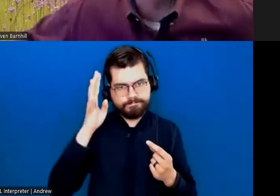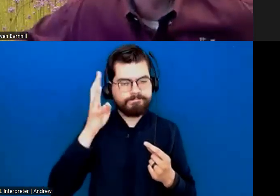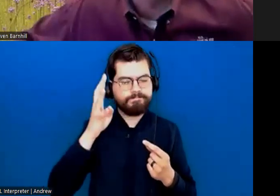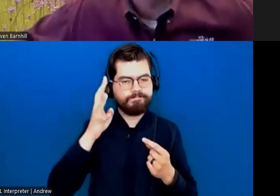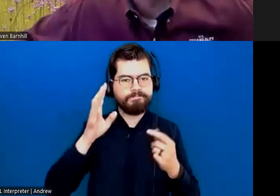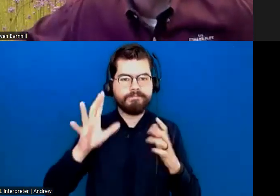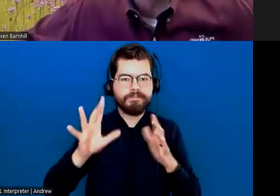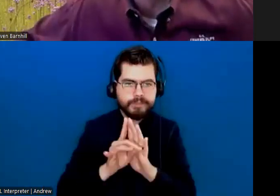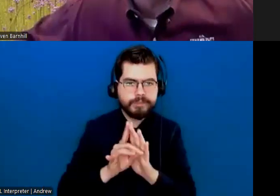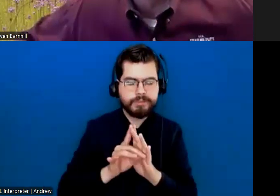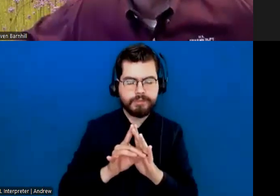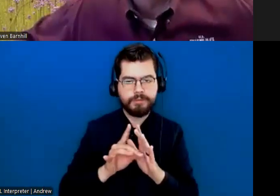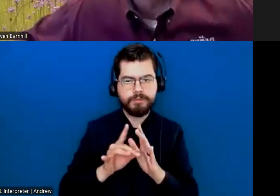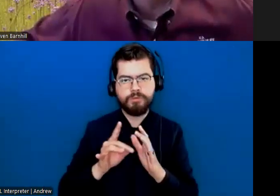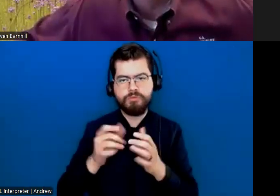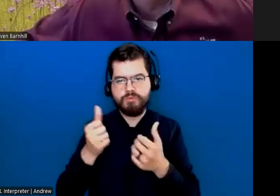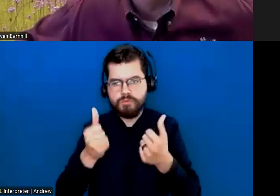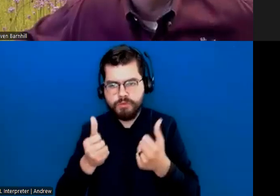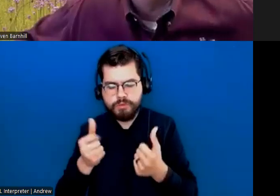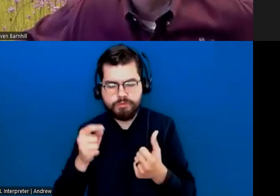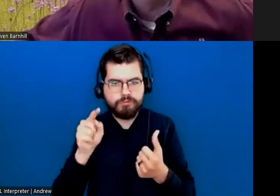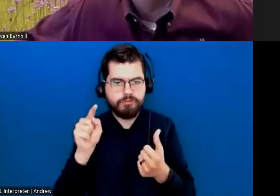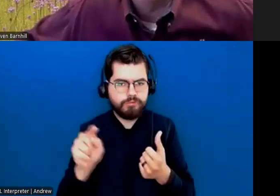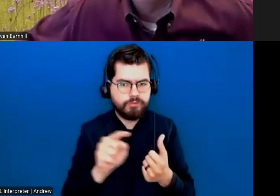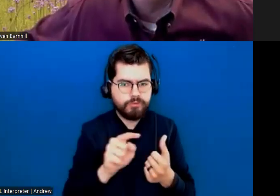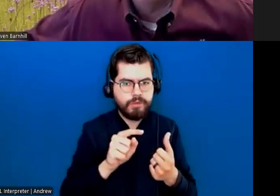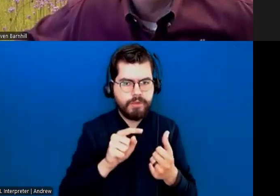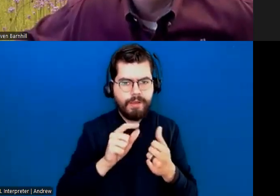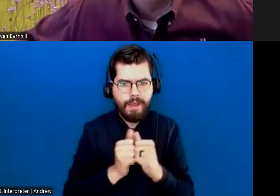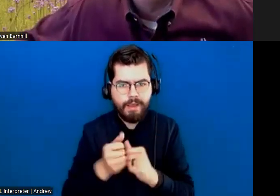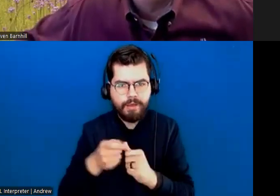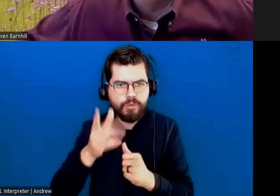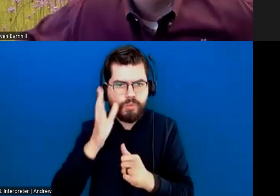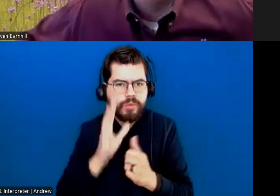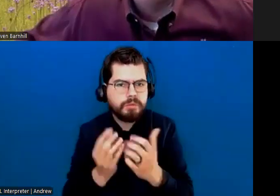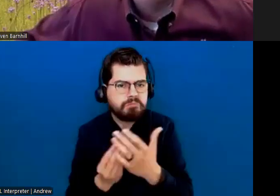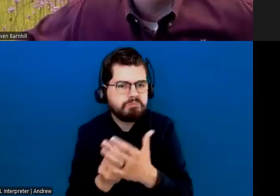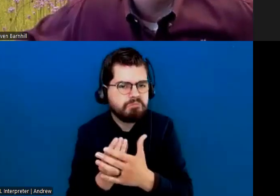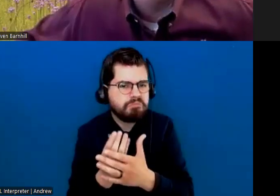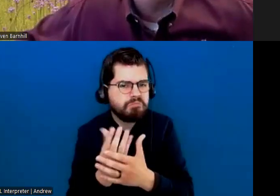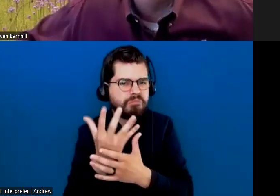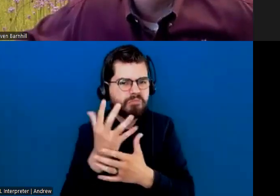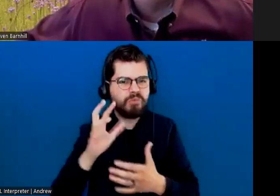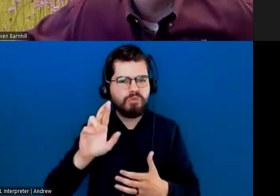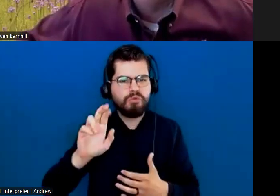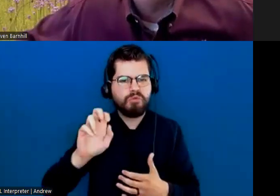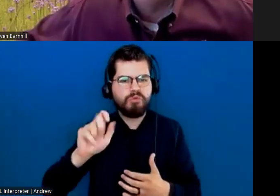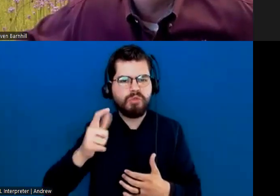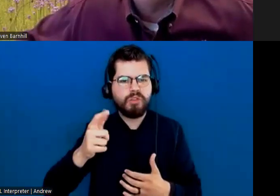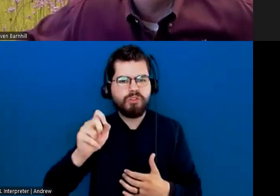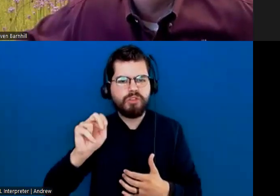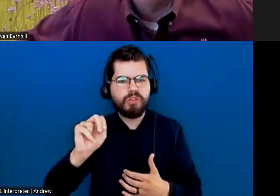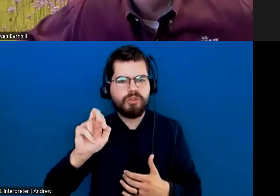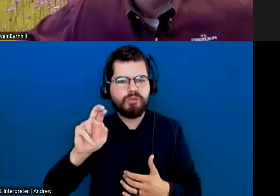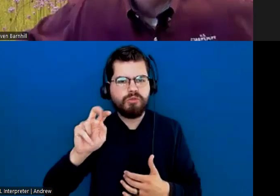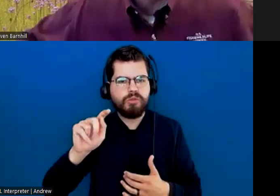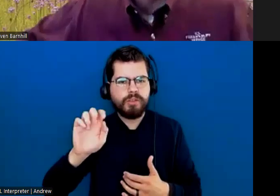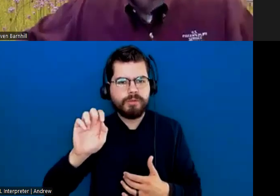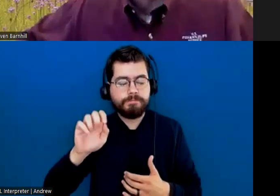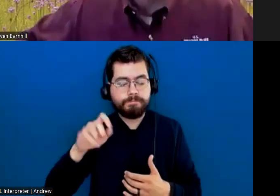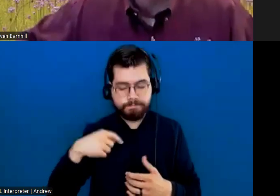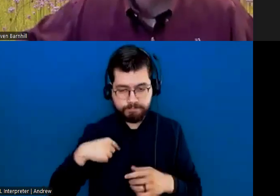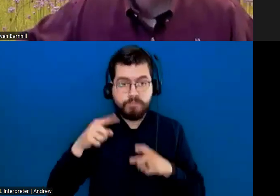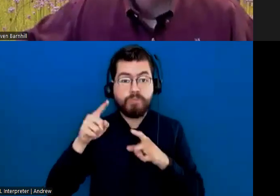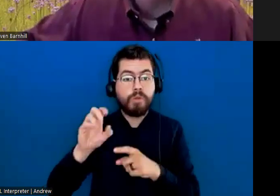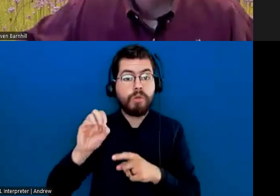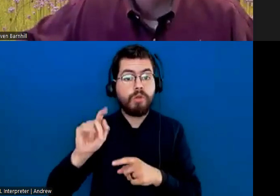which individuals or which stands or how it's going to regenerate. So I was just in an oak stand last week on the Long Tom River talking about,